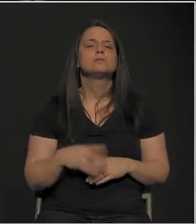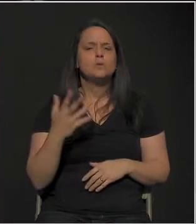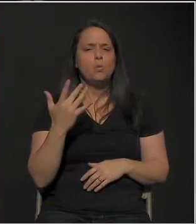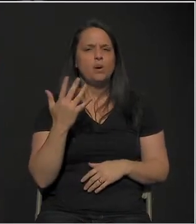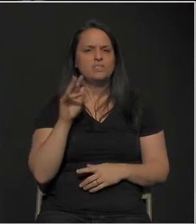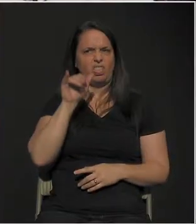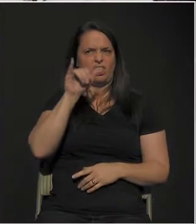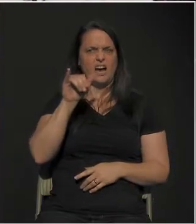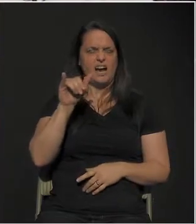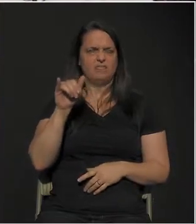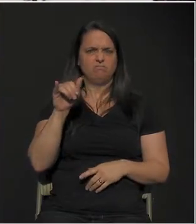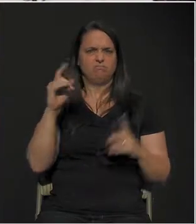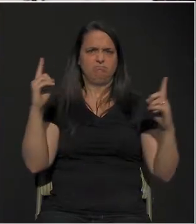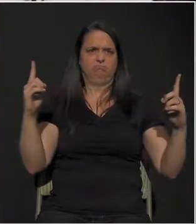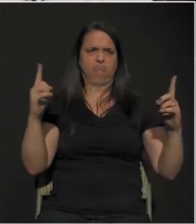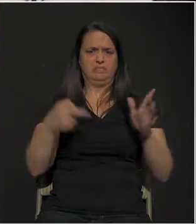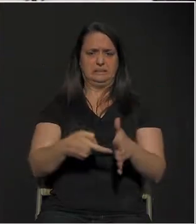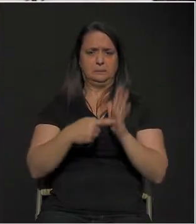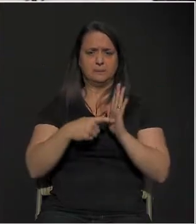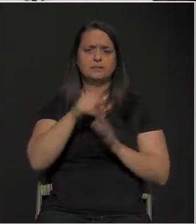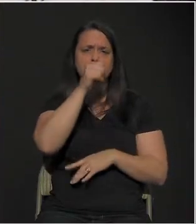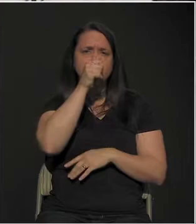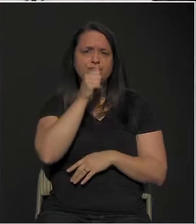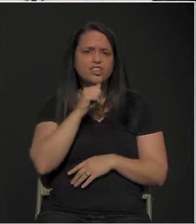demand suffering?